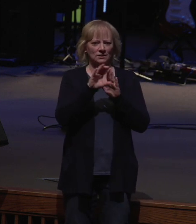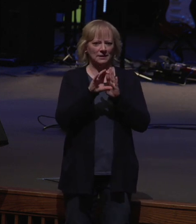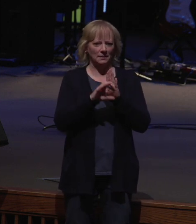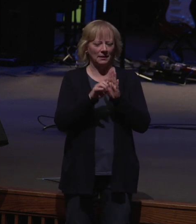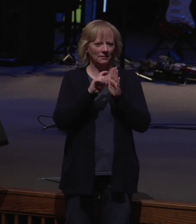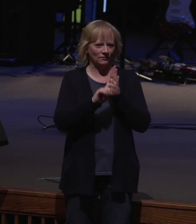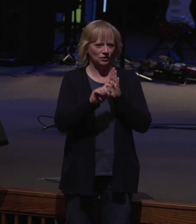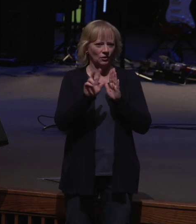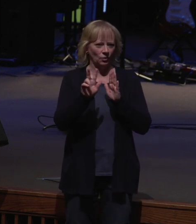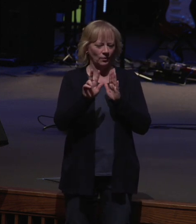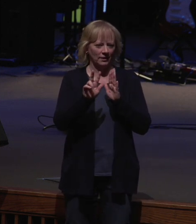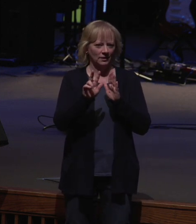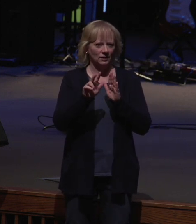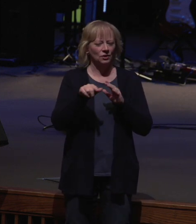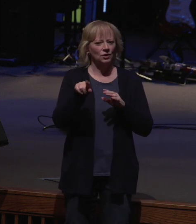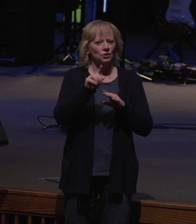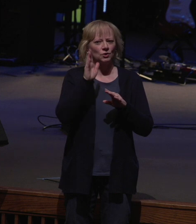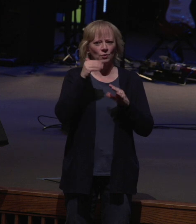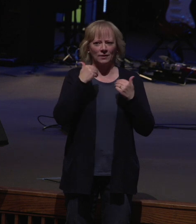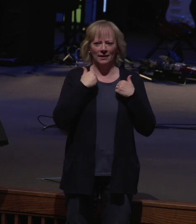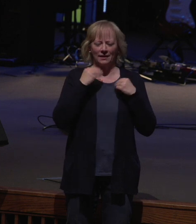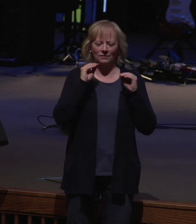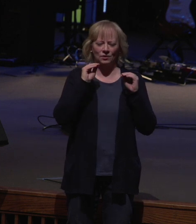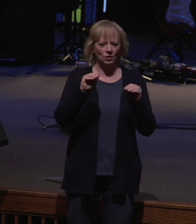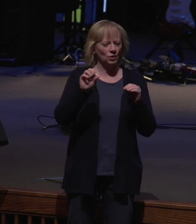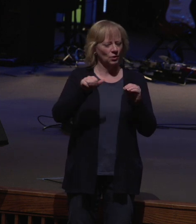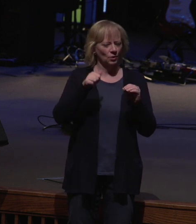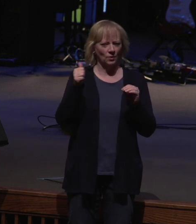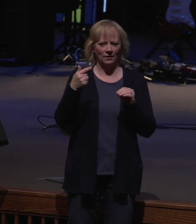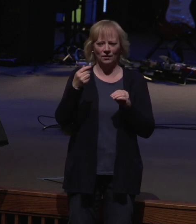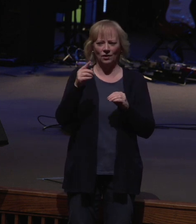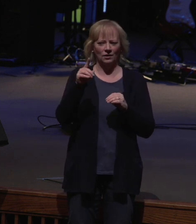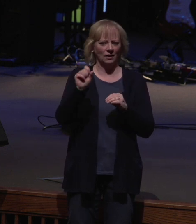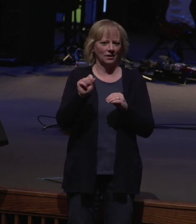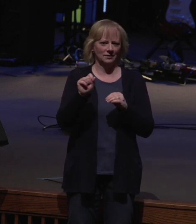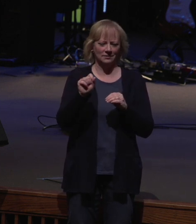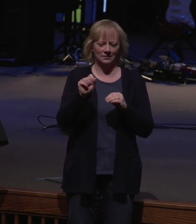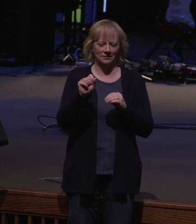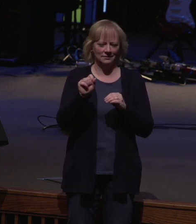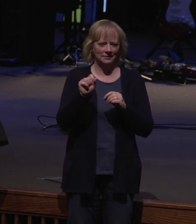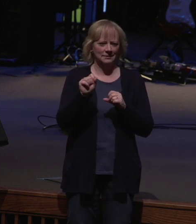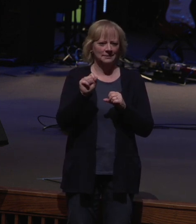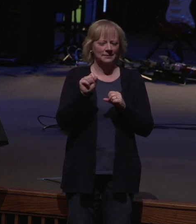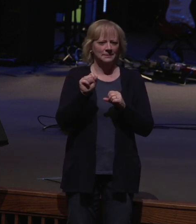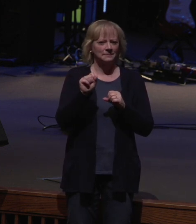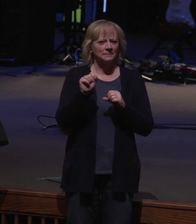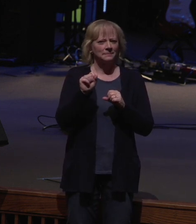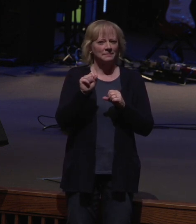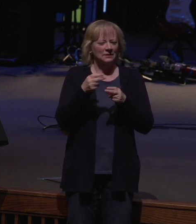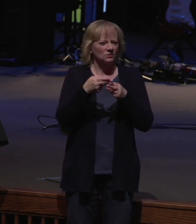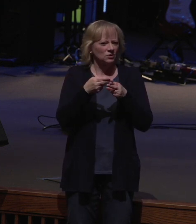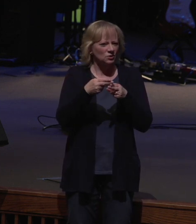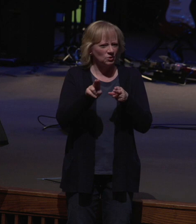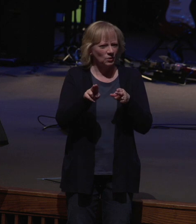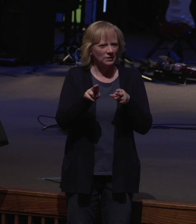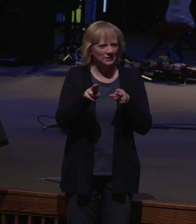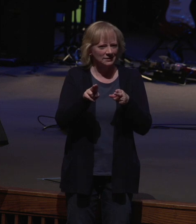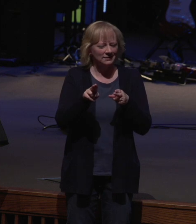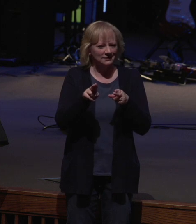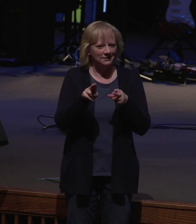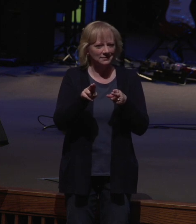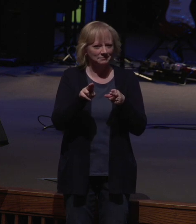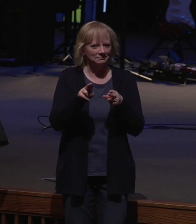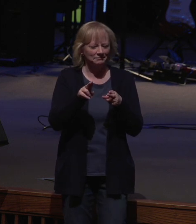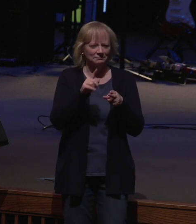You shall have no other gods before me. Short and sweet. And to